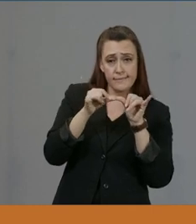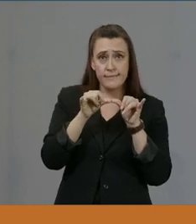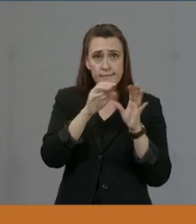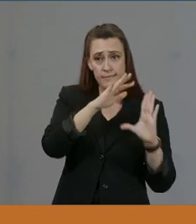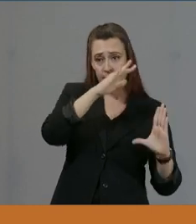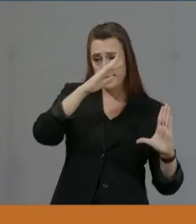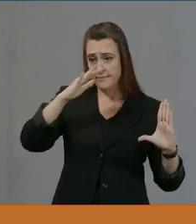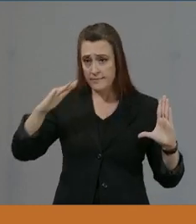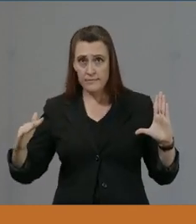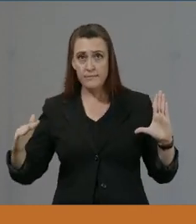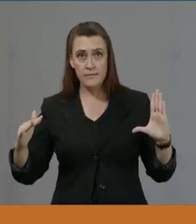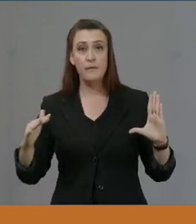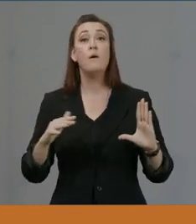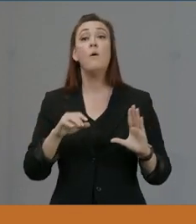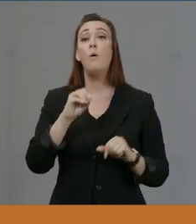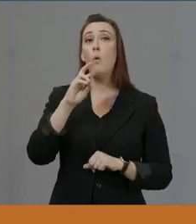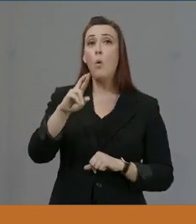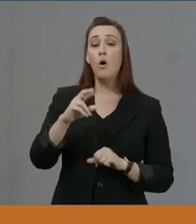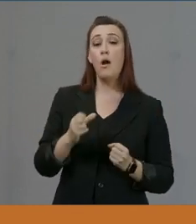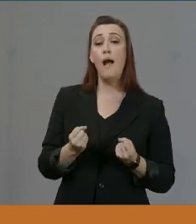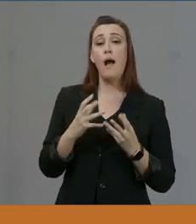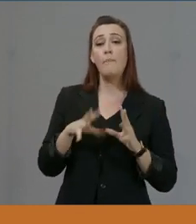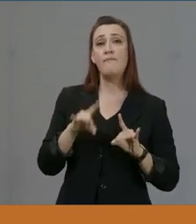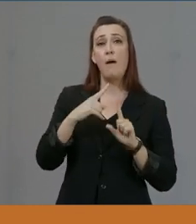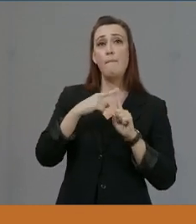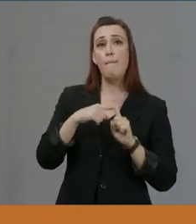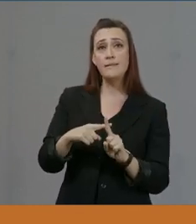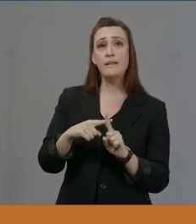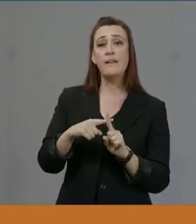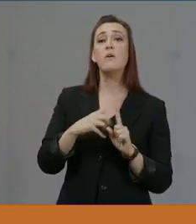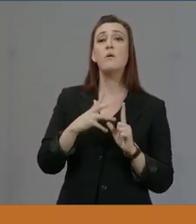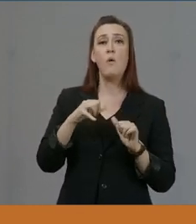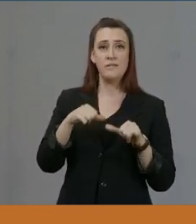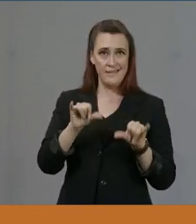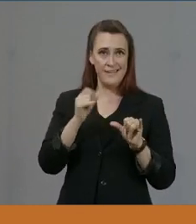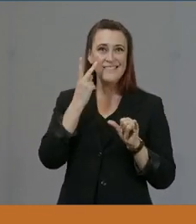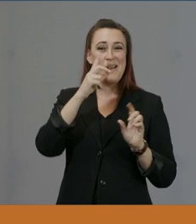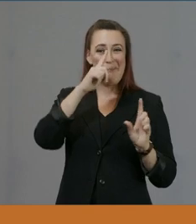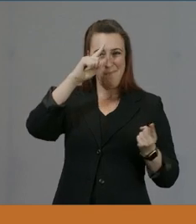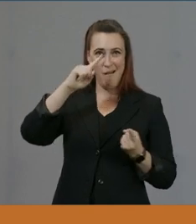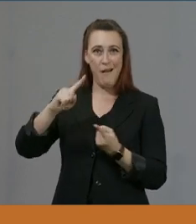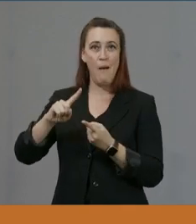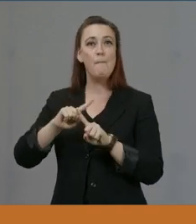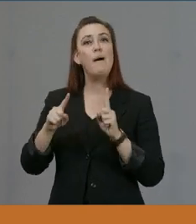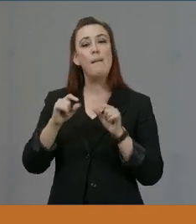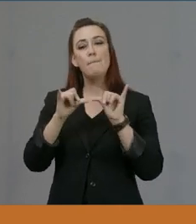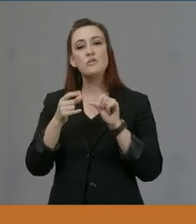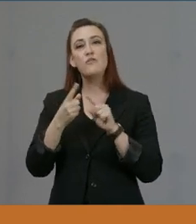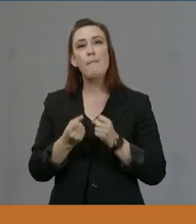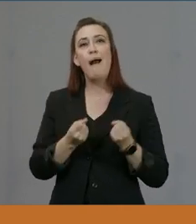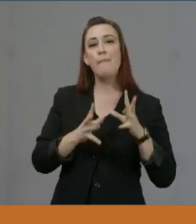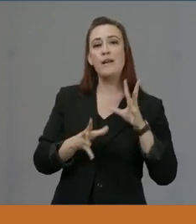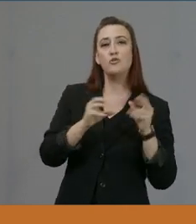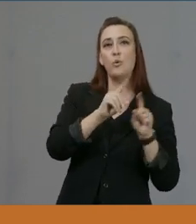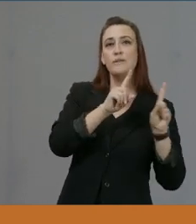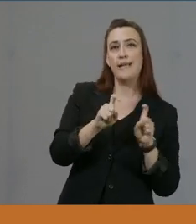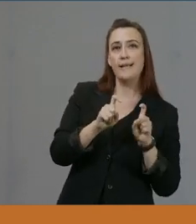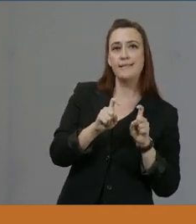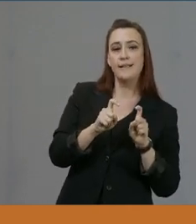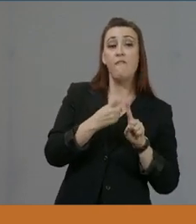downward trajectory of positive cases as a percent of total tests within a